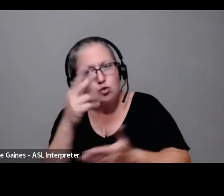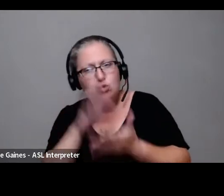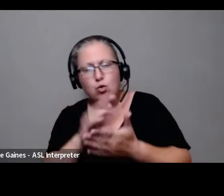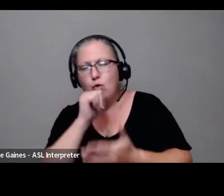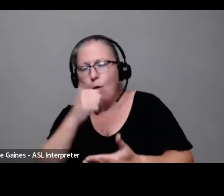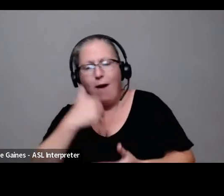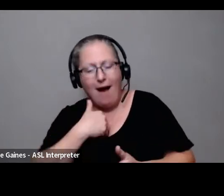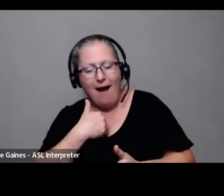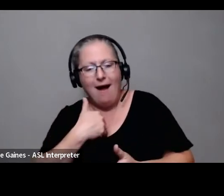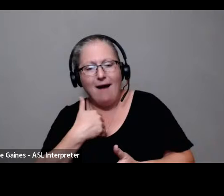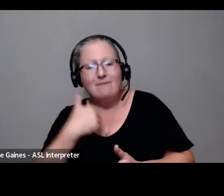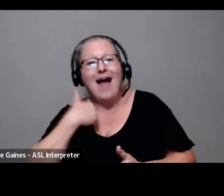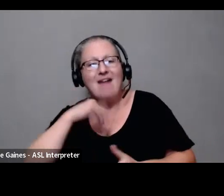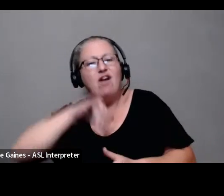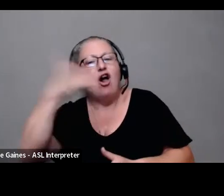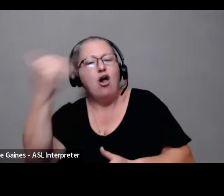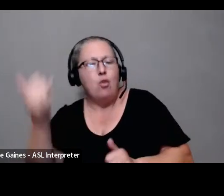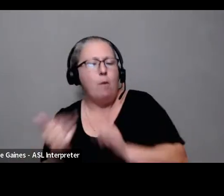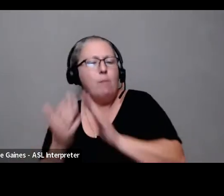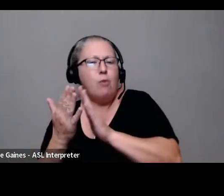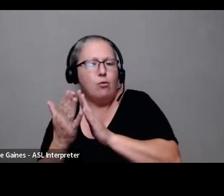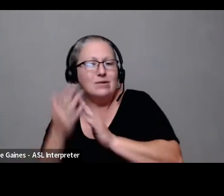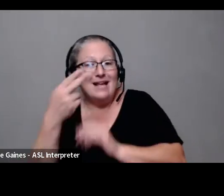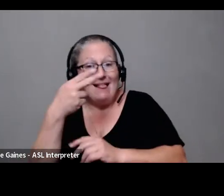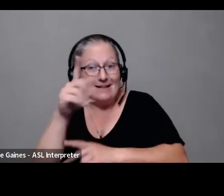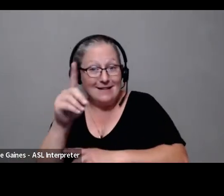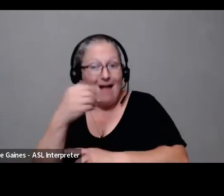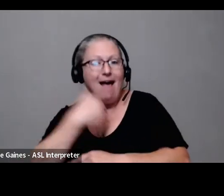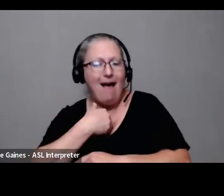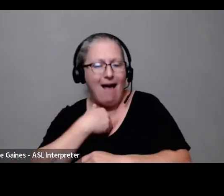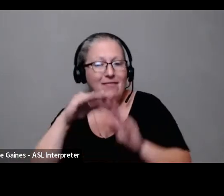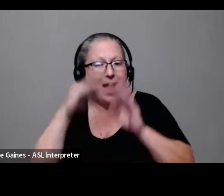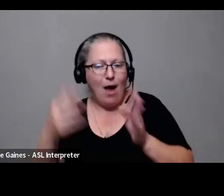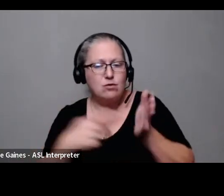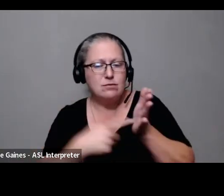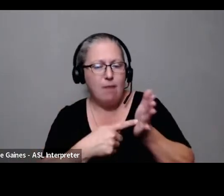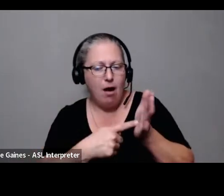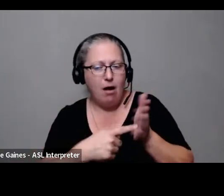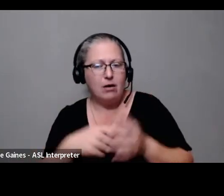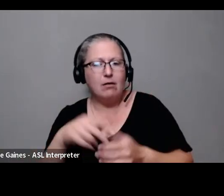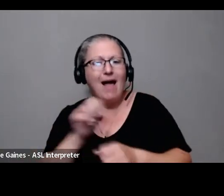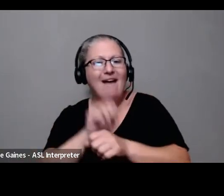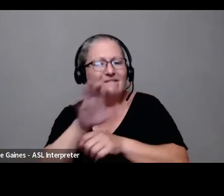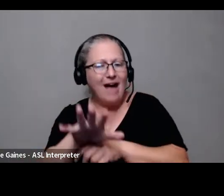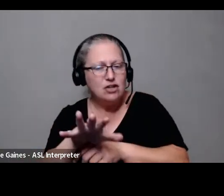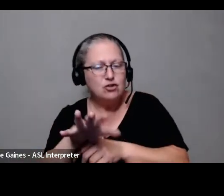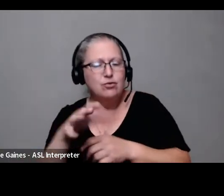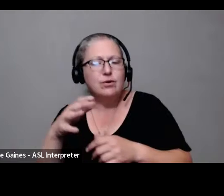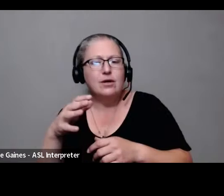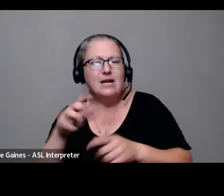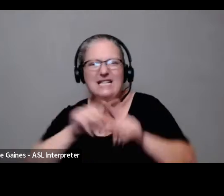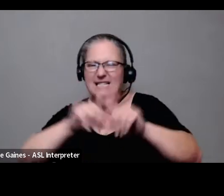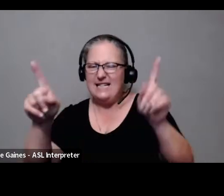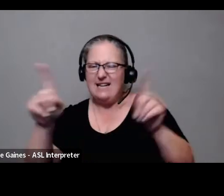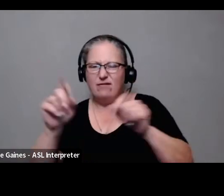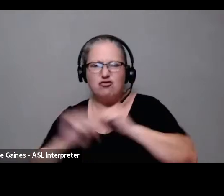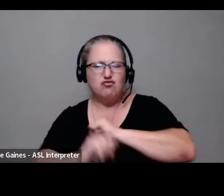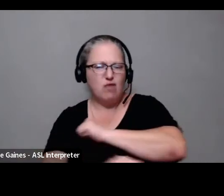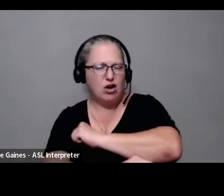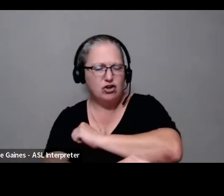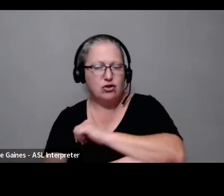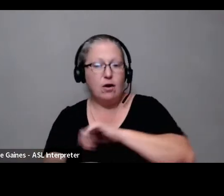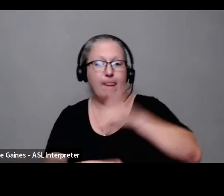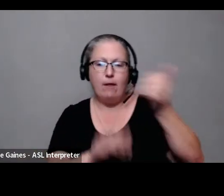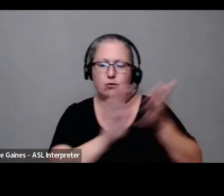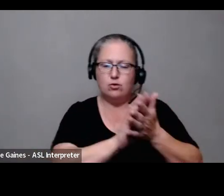it have other approaches, right? So Hillsdale has the house model, it has advisories, has a very different structure from the